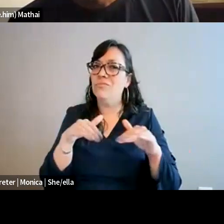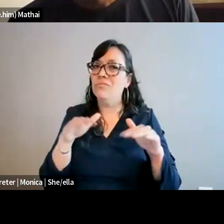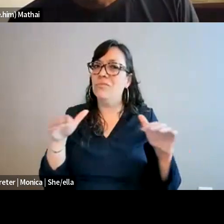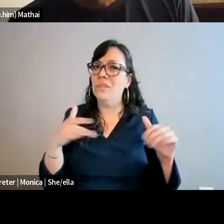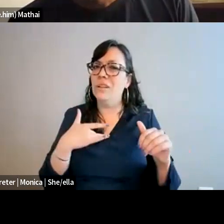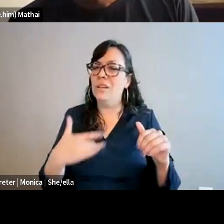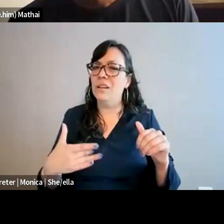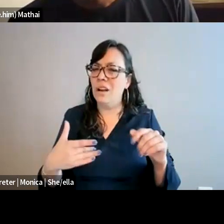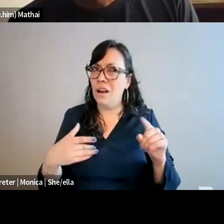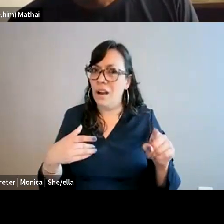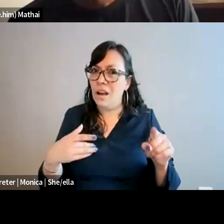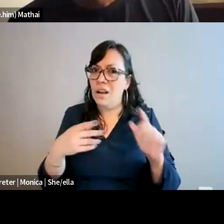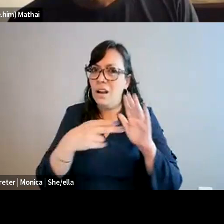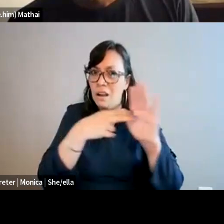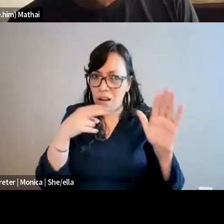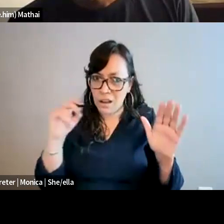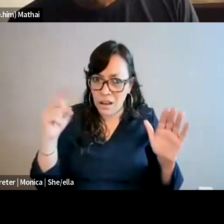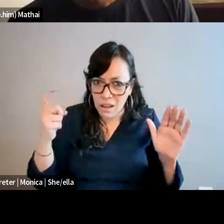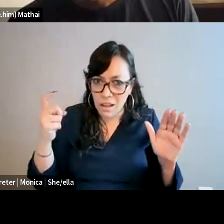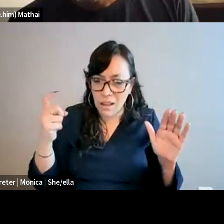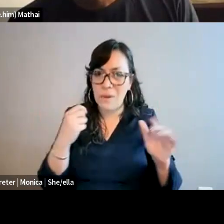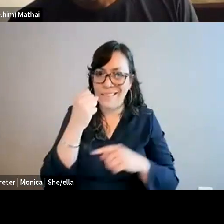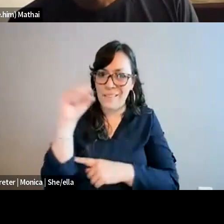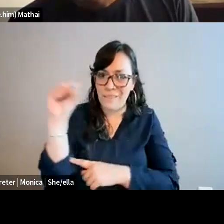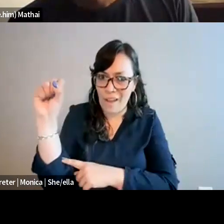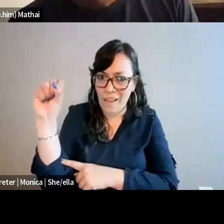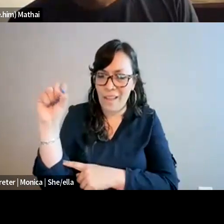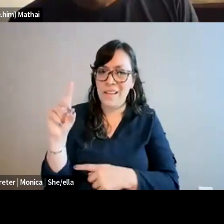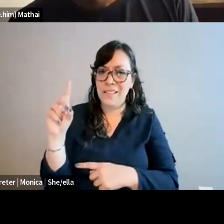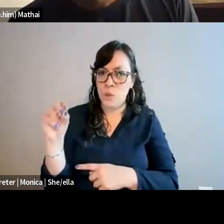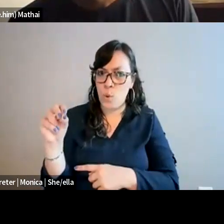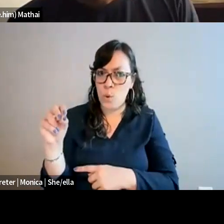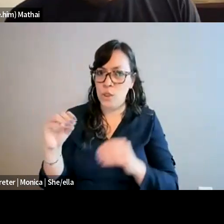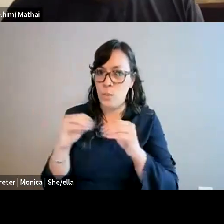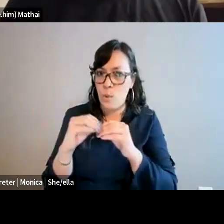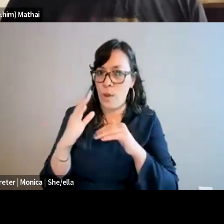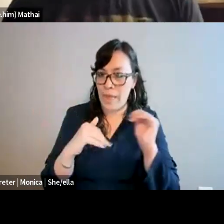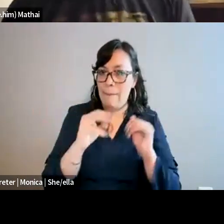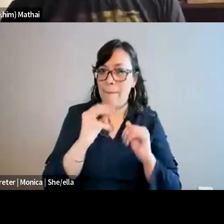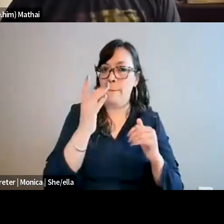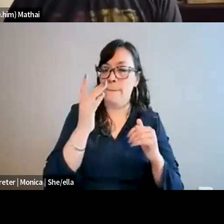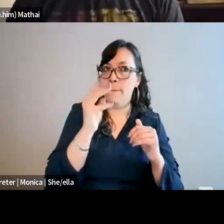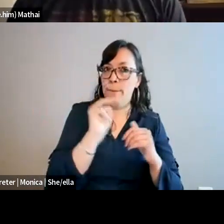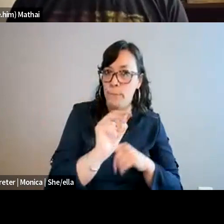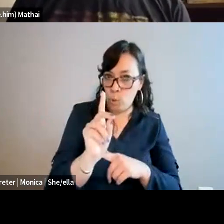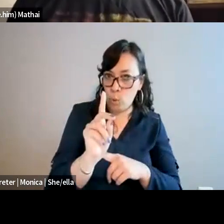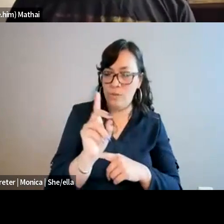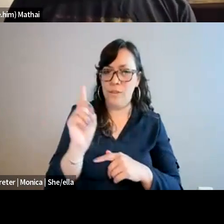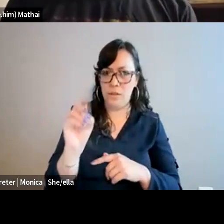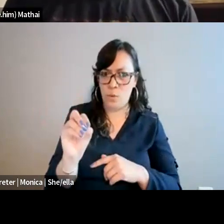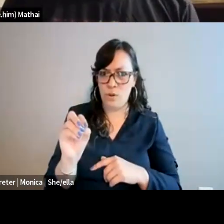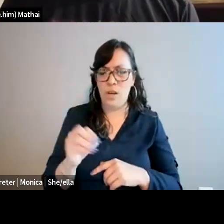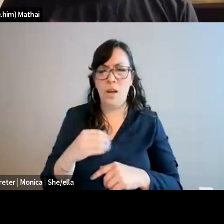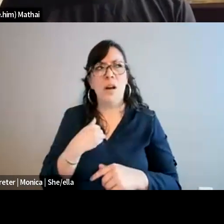usually diagnosed with defiant disorders more than mood disorders. And you find that that's